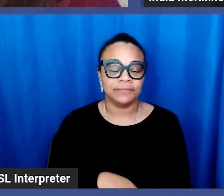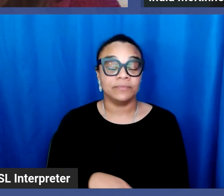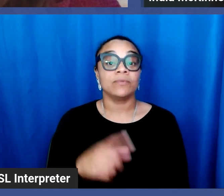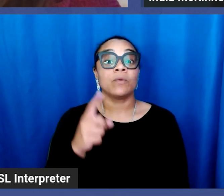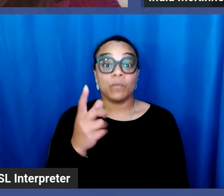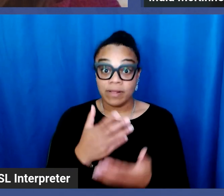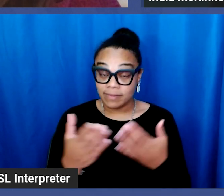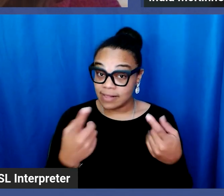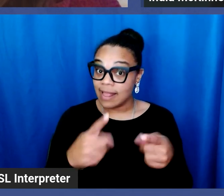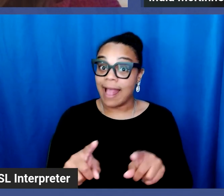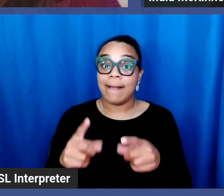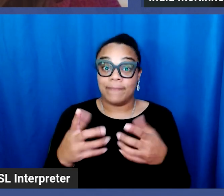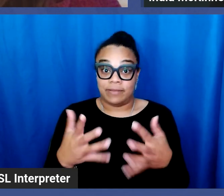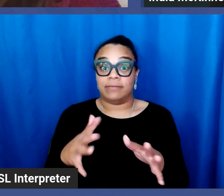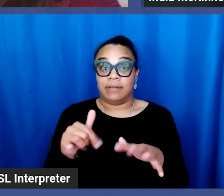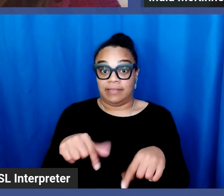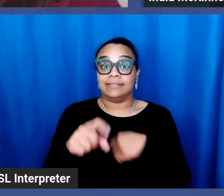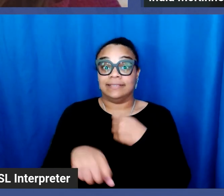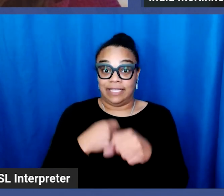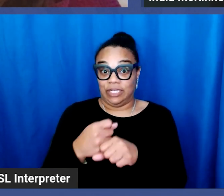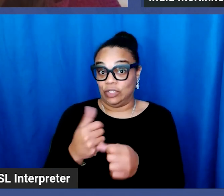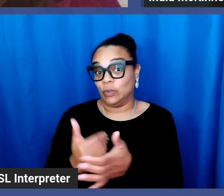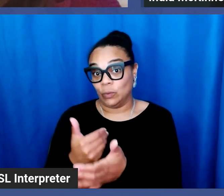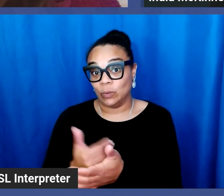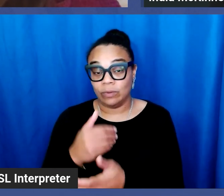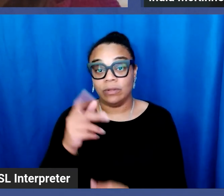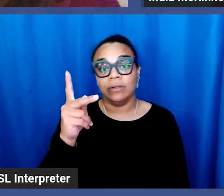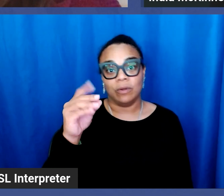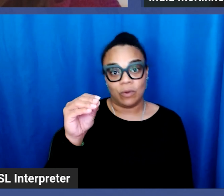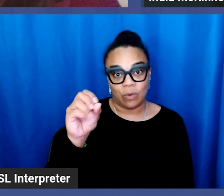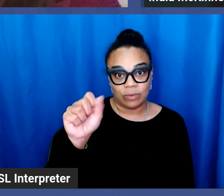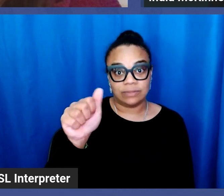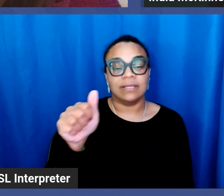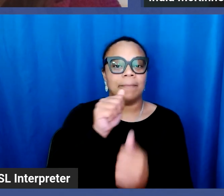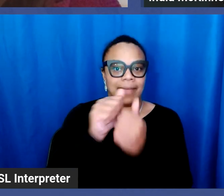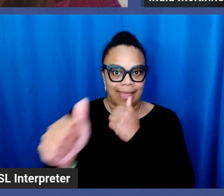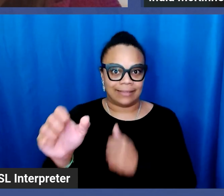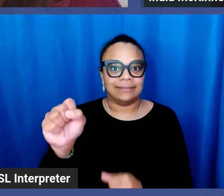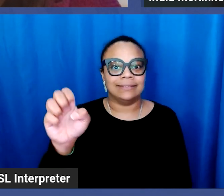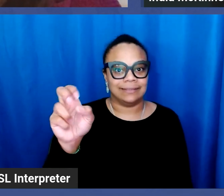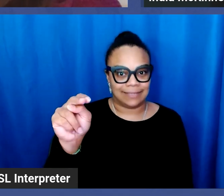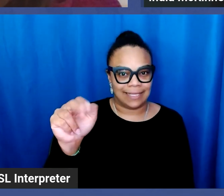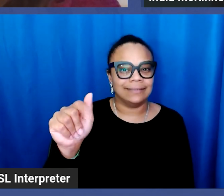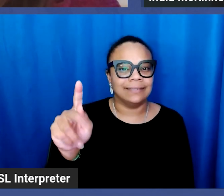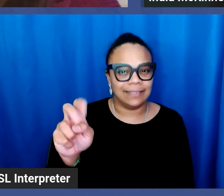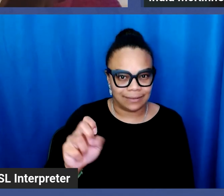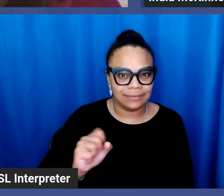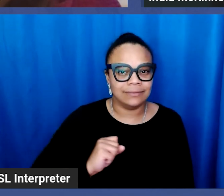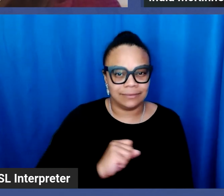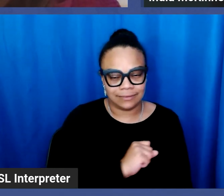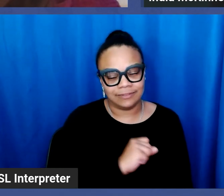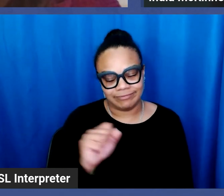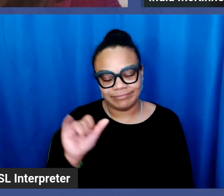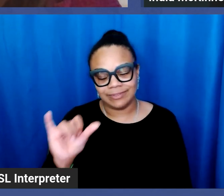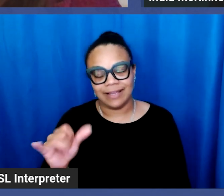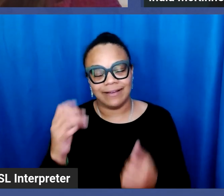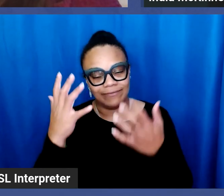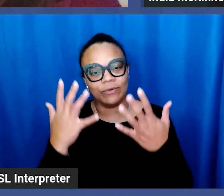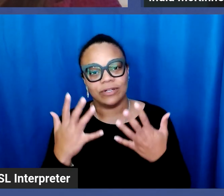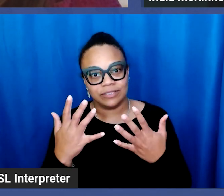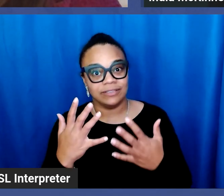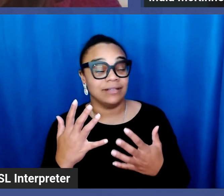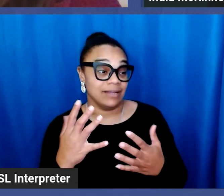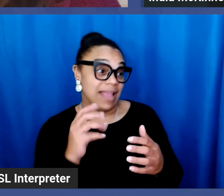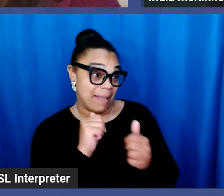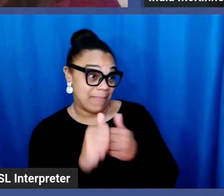that did happen this year that is new is that COSA did pass the Senate. So that's unfortunate. By